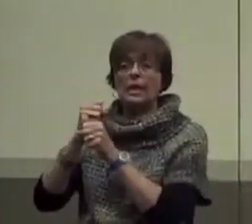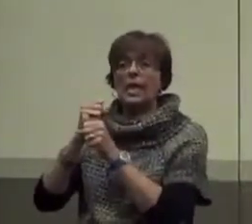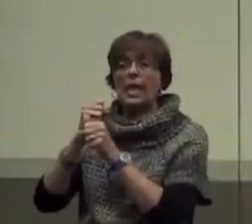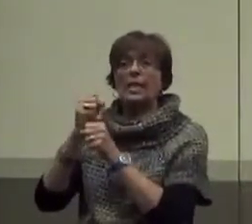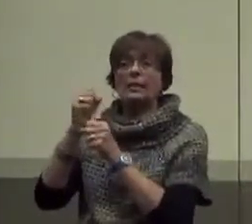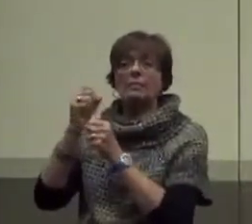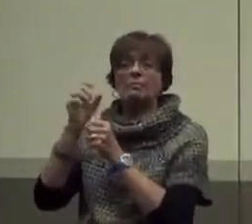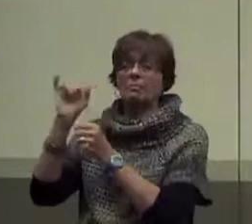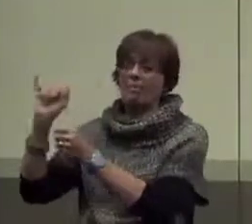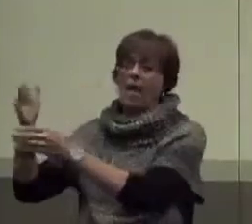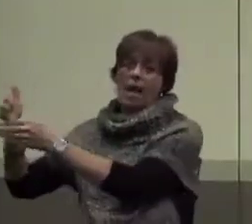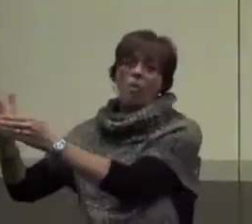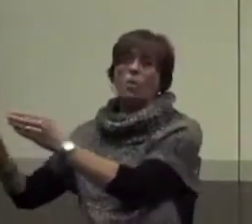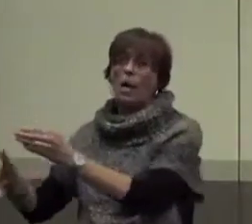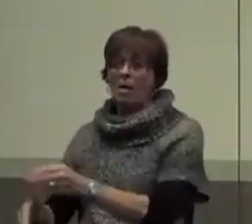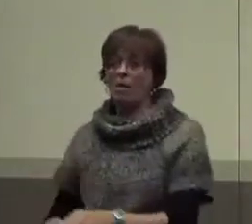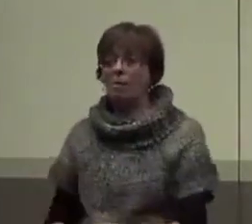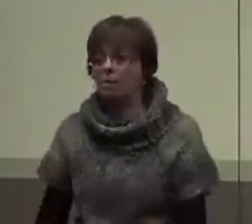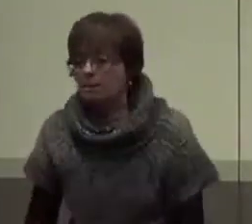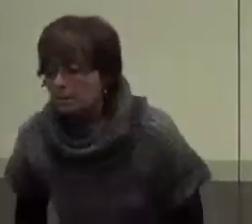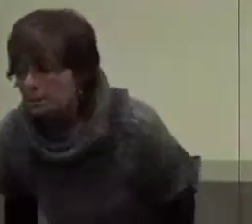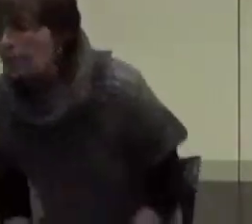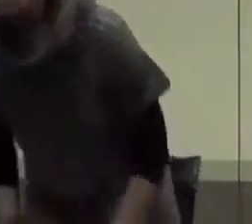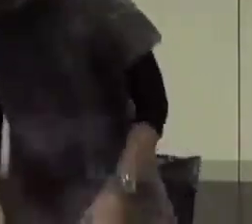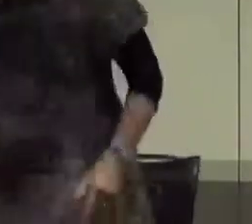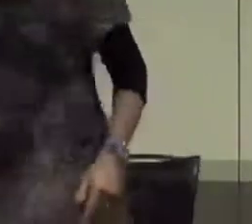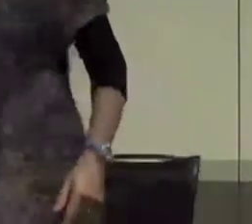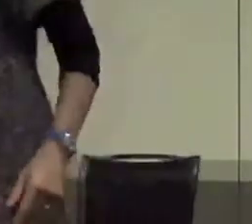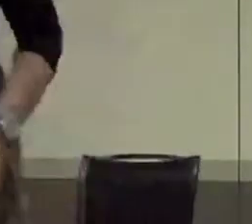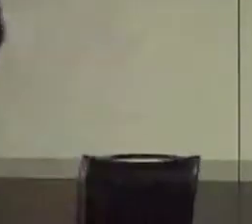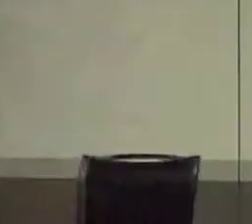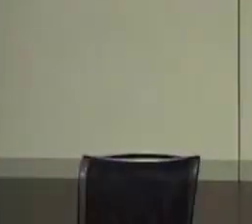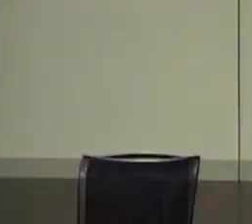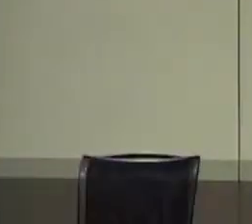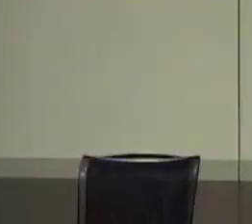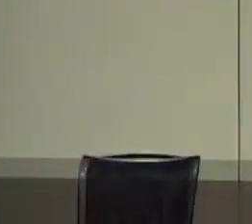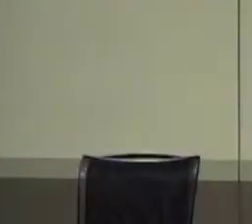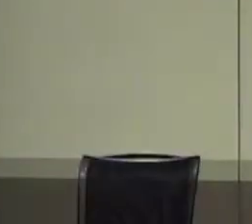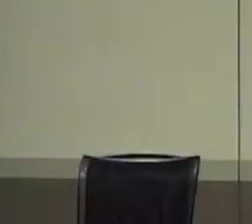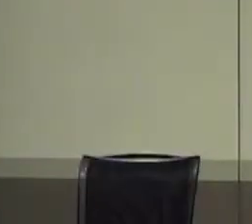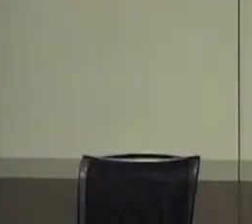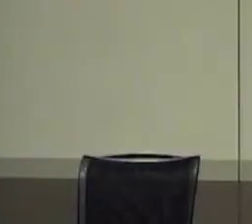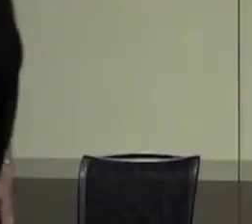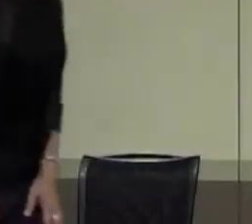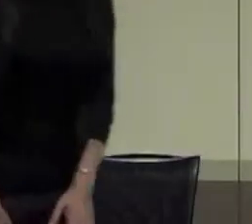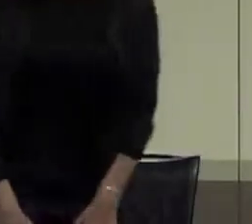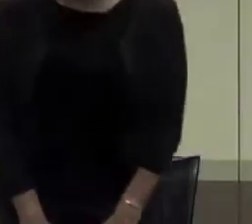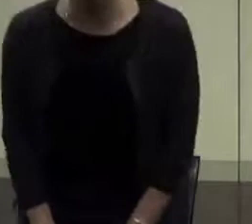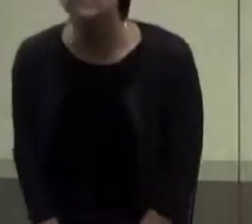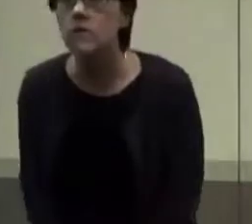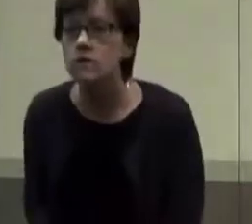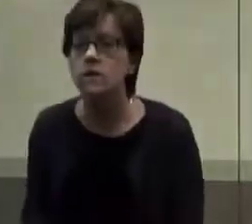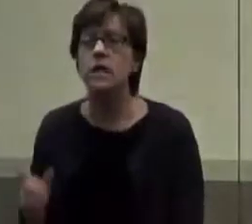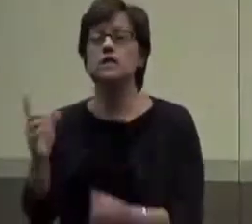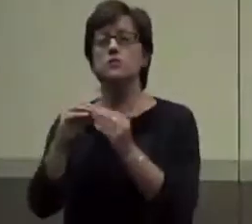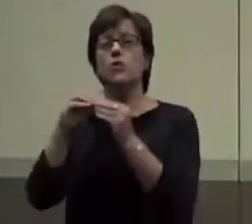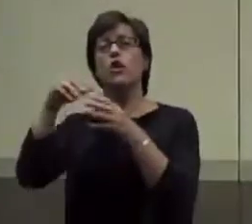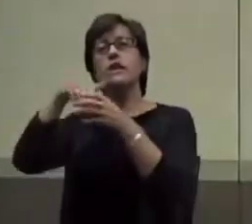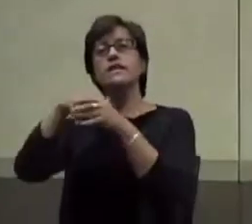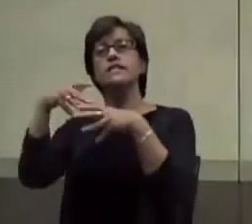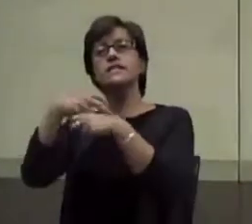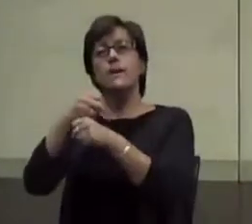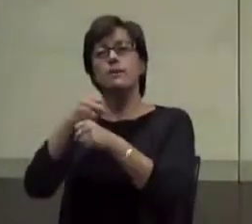that, what their outcome. So this is Morgan's summary statement. So you see an example, number 1 on